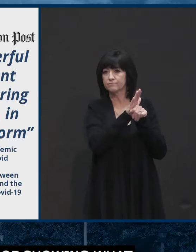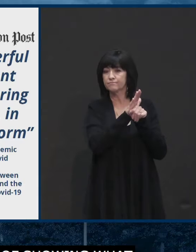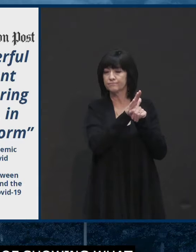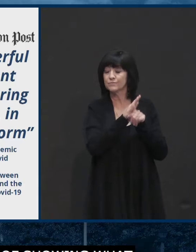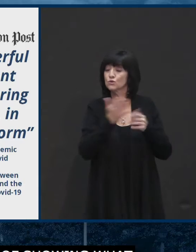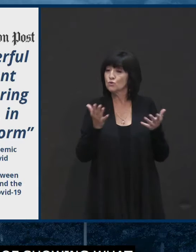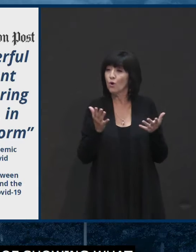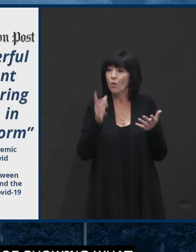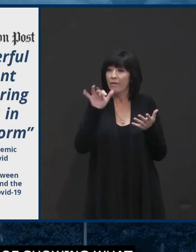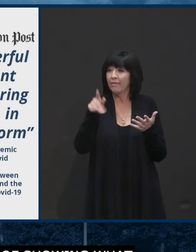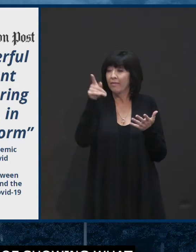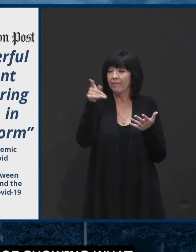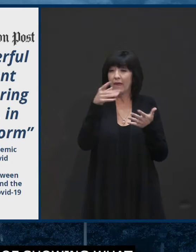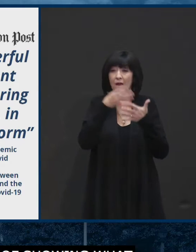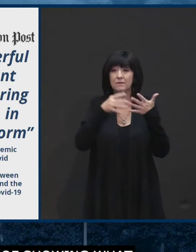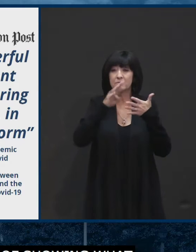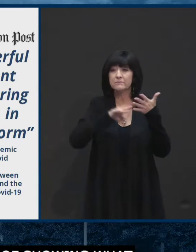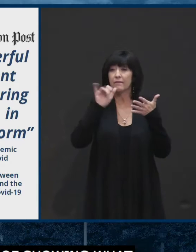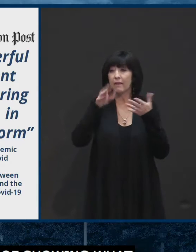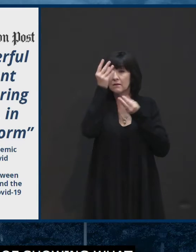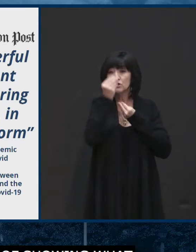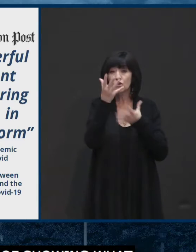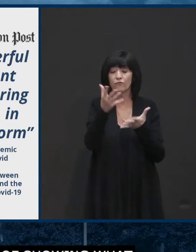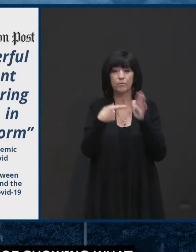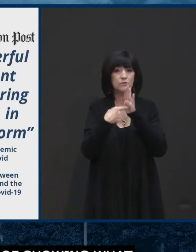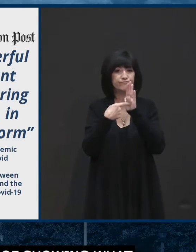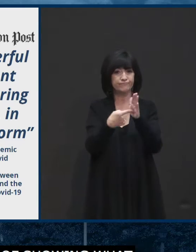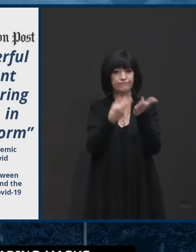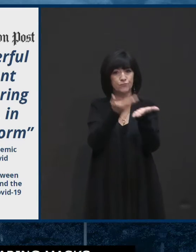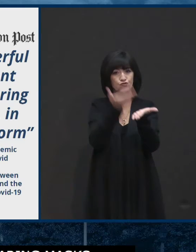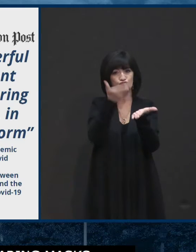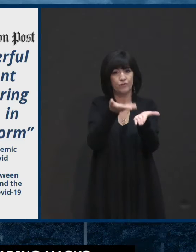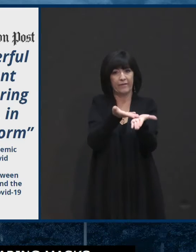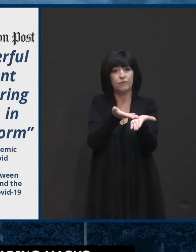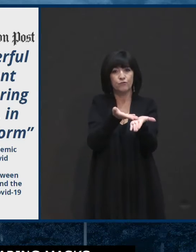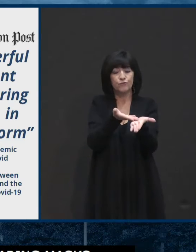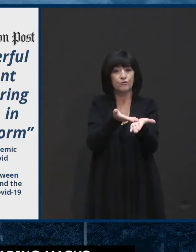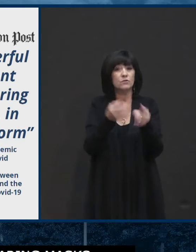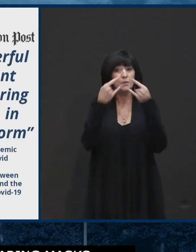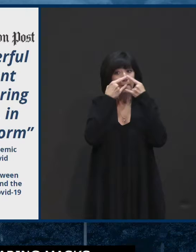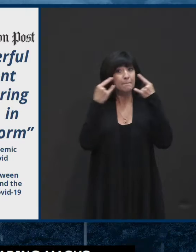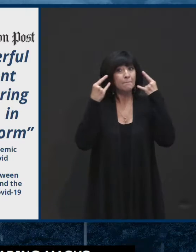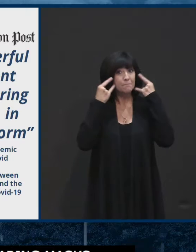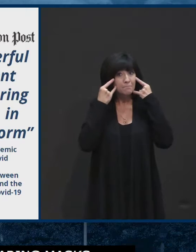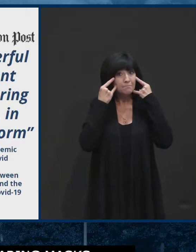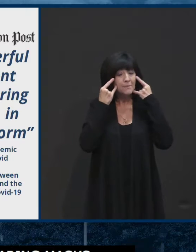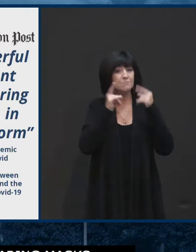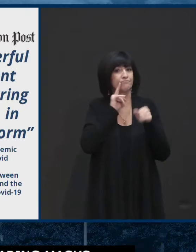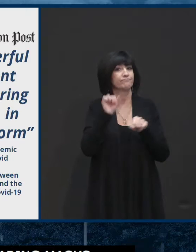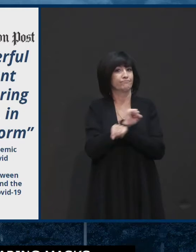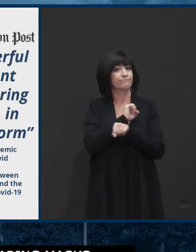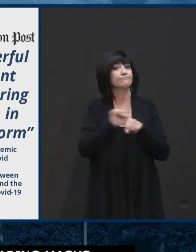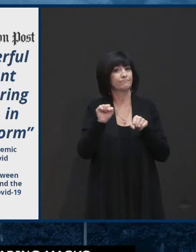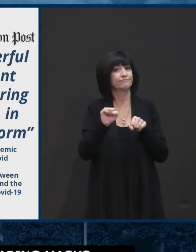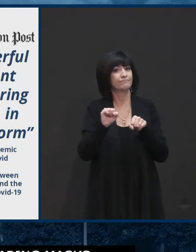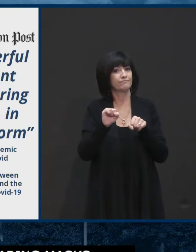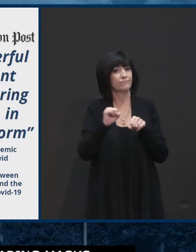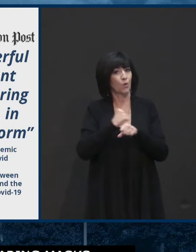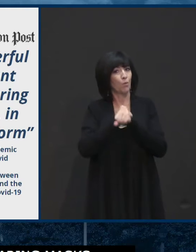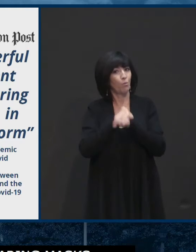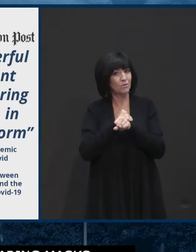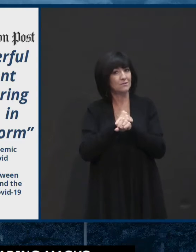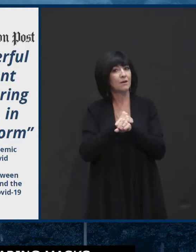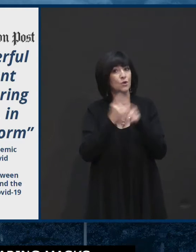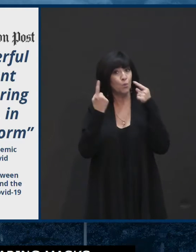work. It protects people from ingesting